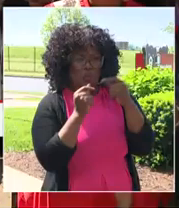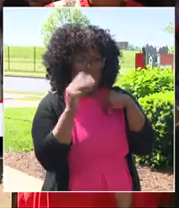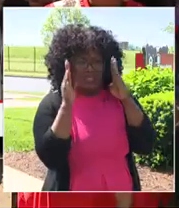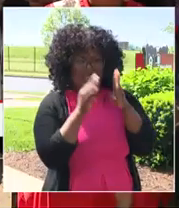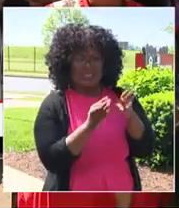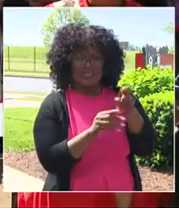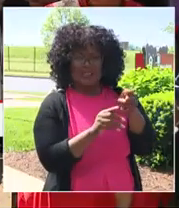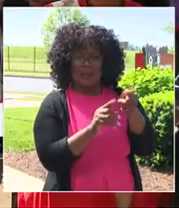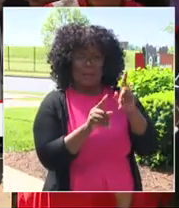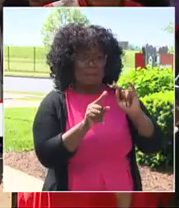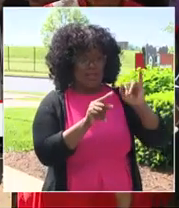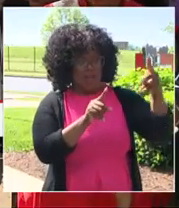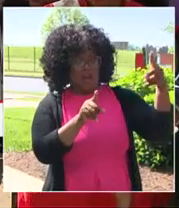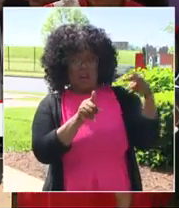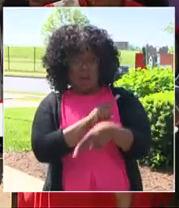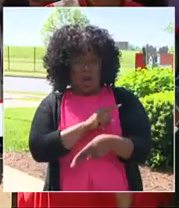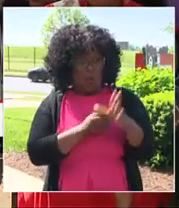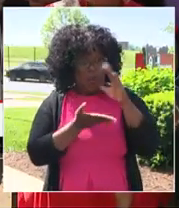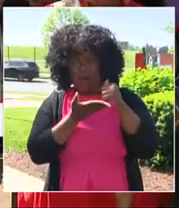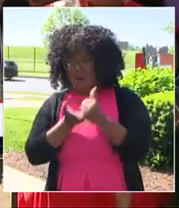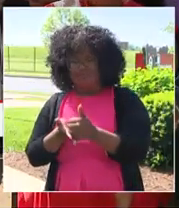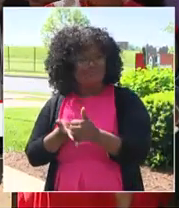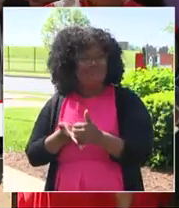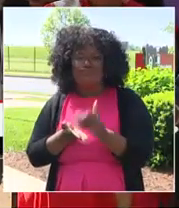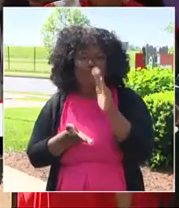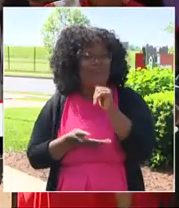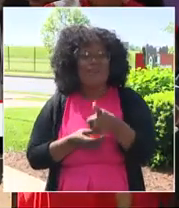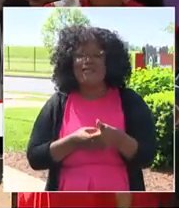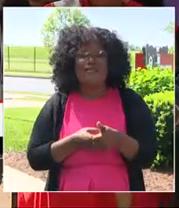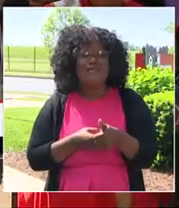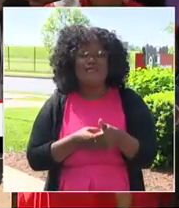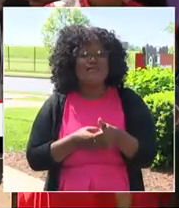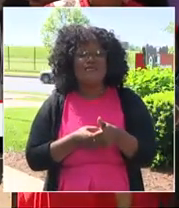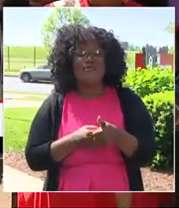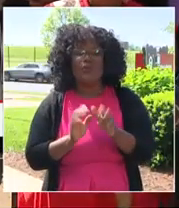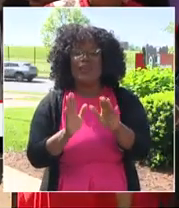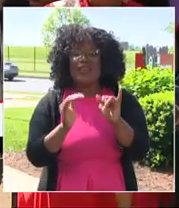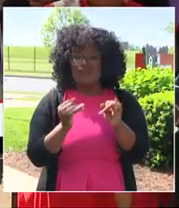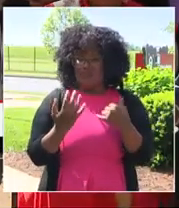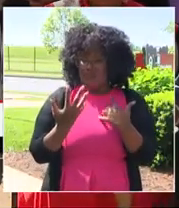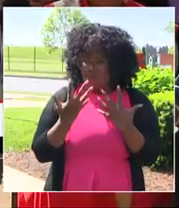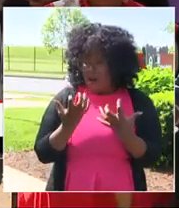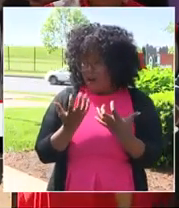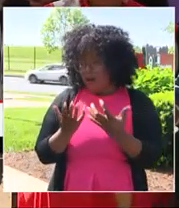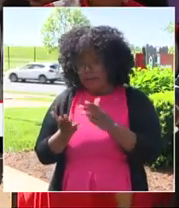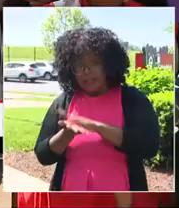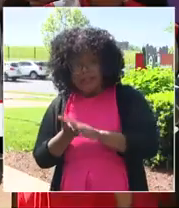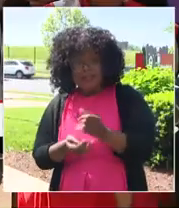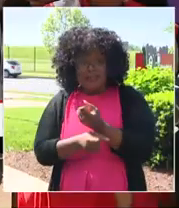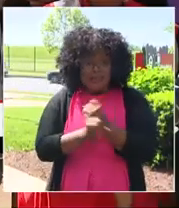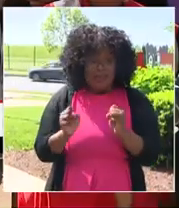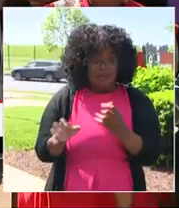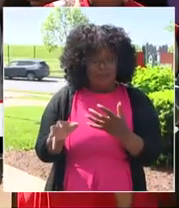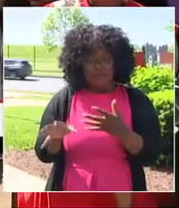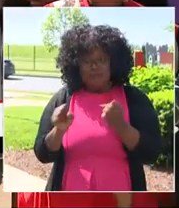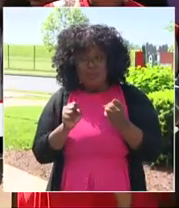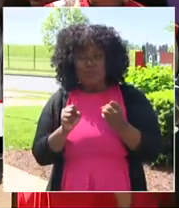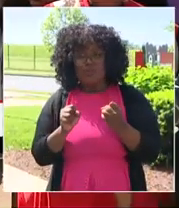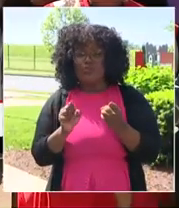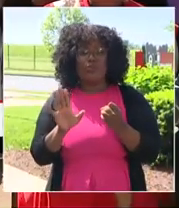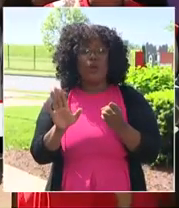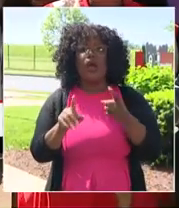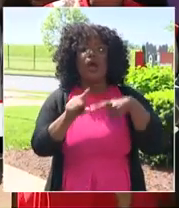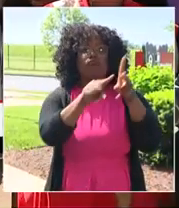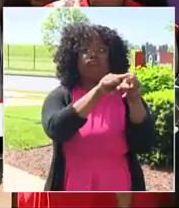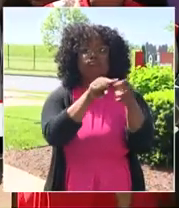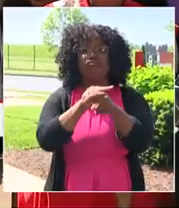we want a cleaner, safer, and stronger city, we cannot undercut the safety net services that